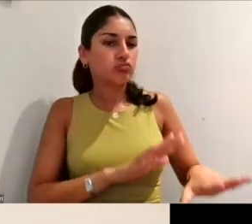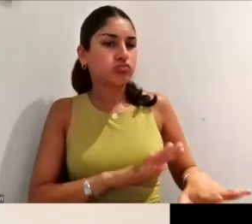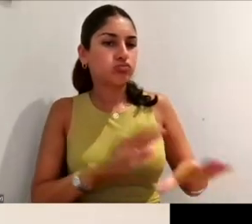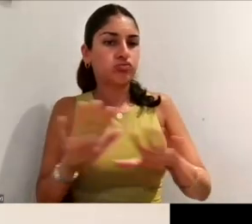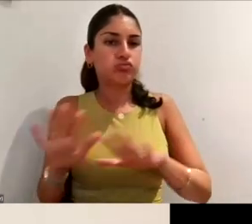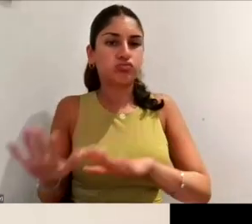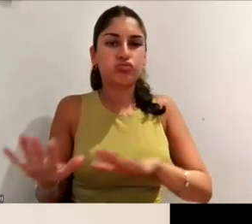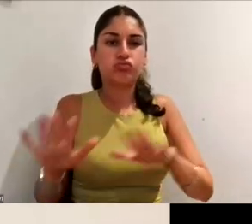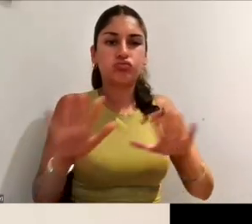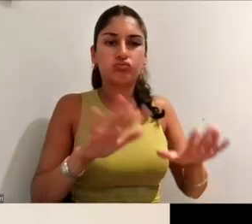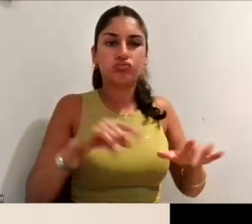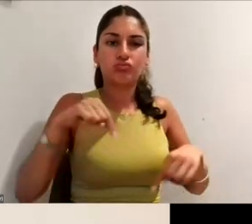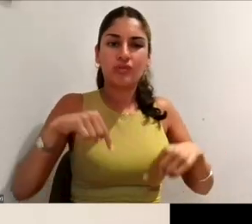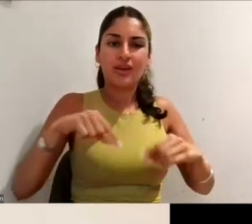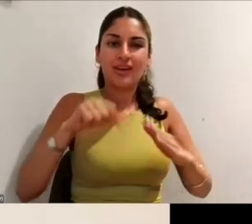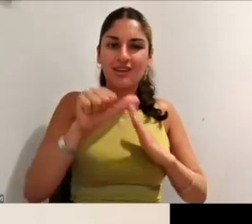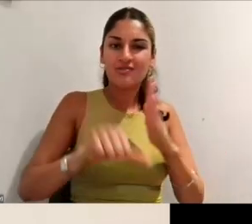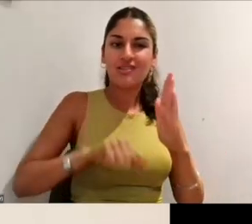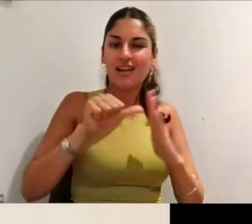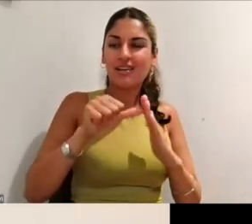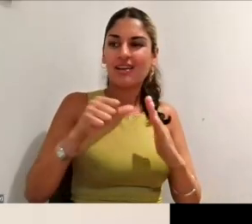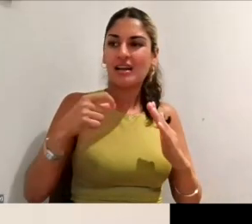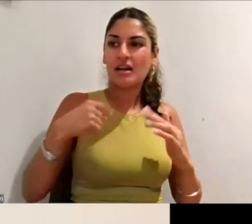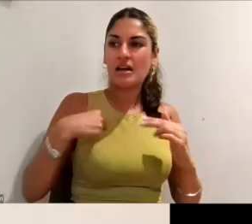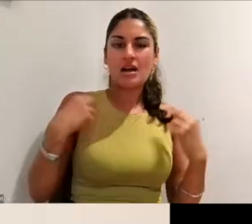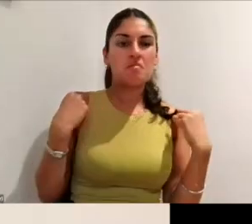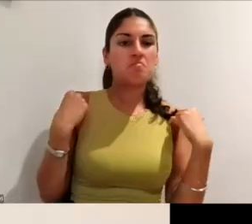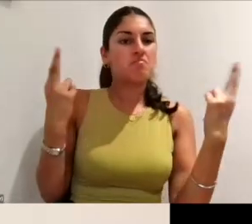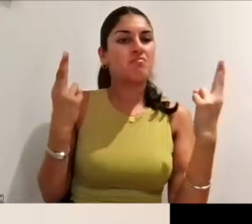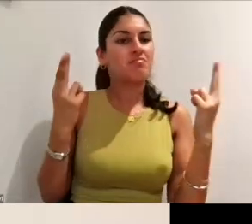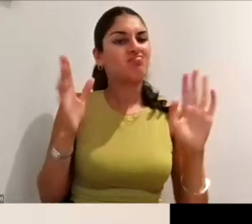And for once, I am not resisting.